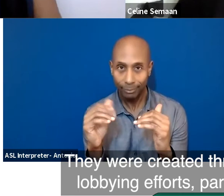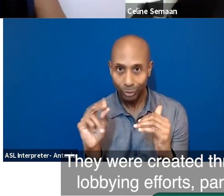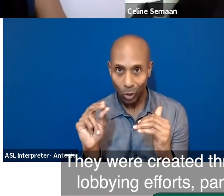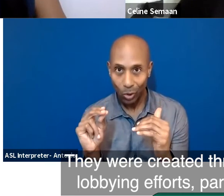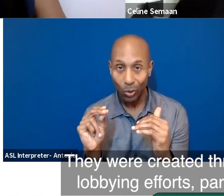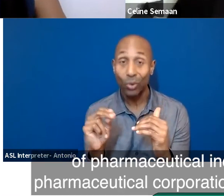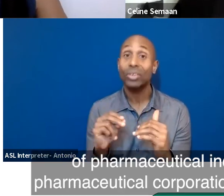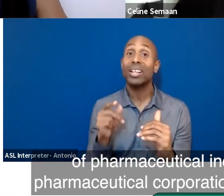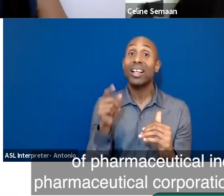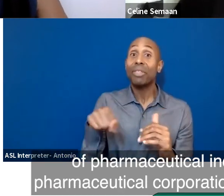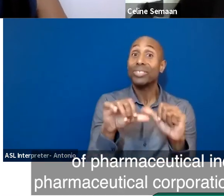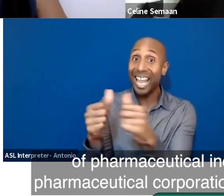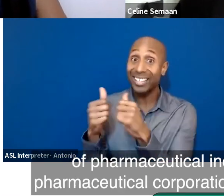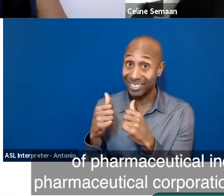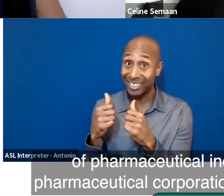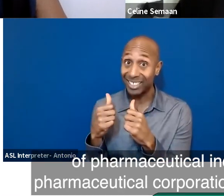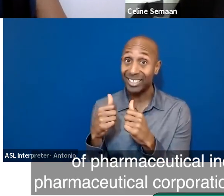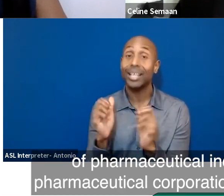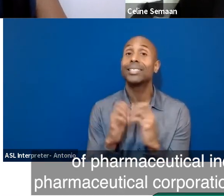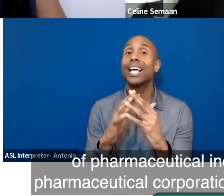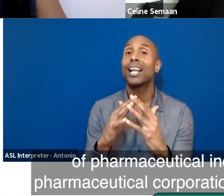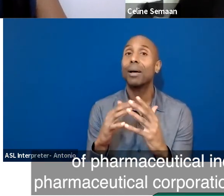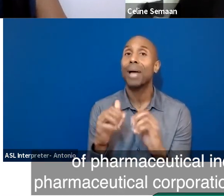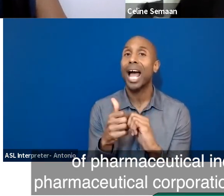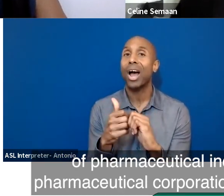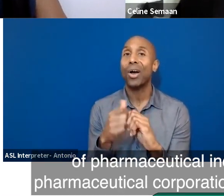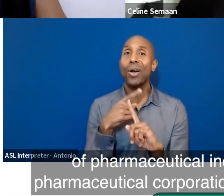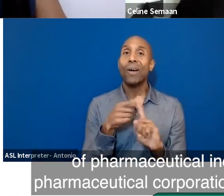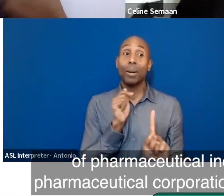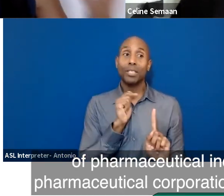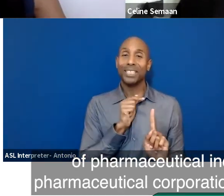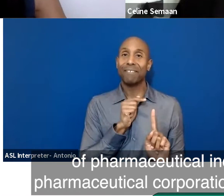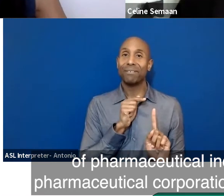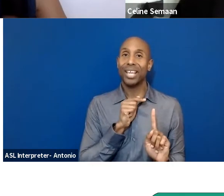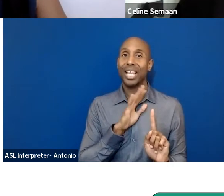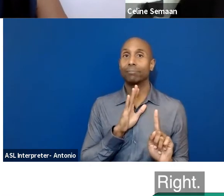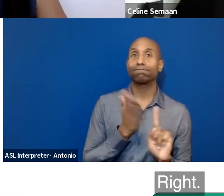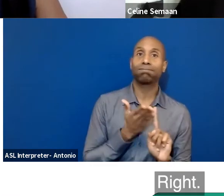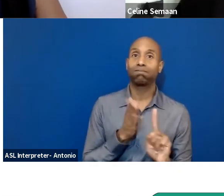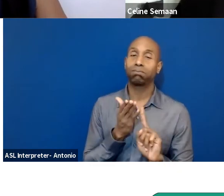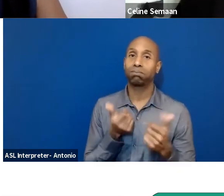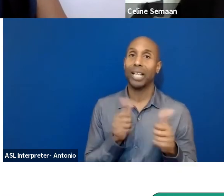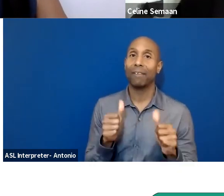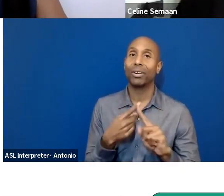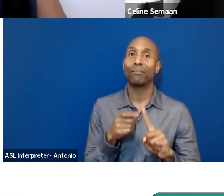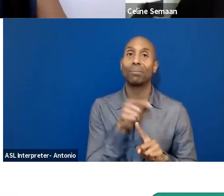efforts, particularly of pharmaceutical industries, pharmaceutical corporations, so Pfizer, right?